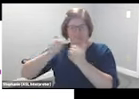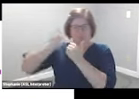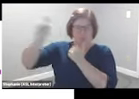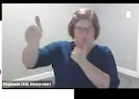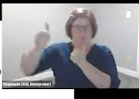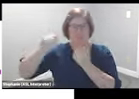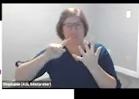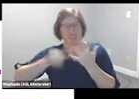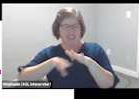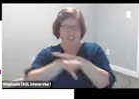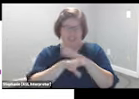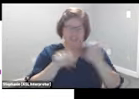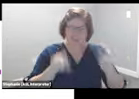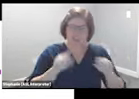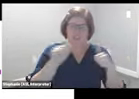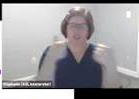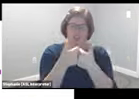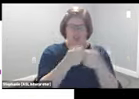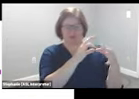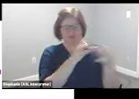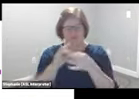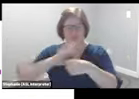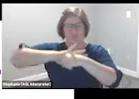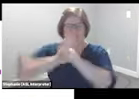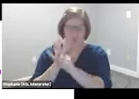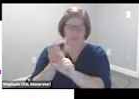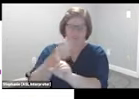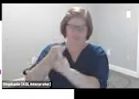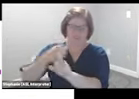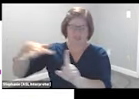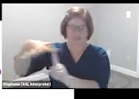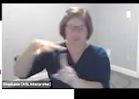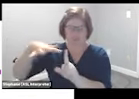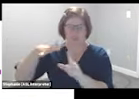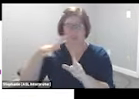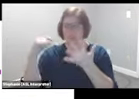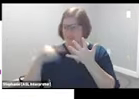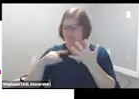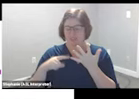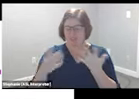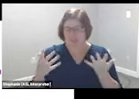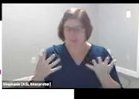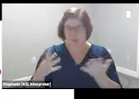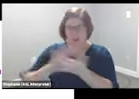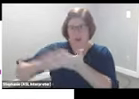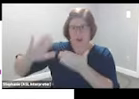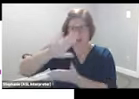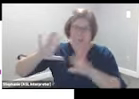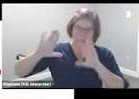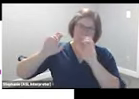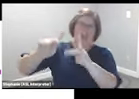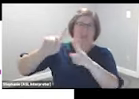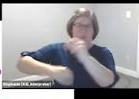environments. And as post-secondary campuses start to think about going back, service providers are struggling with return to campus